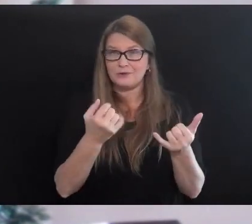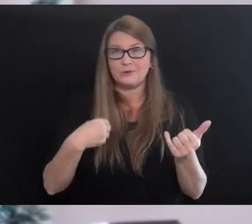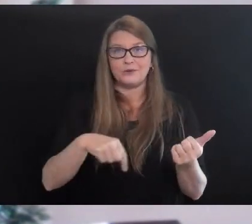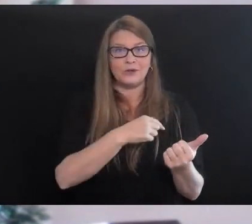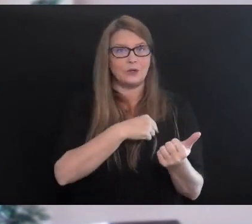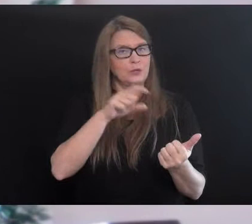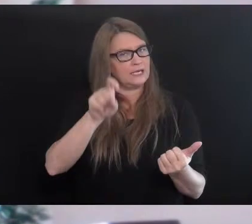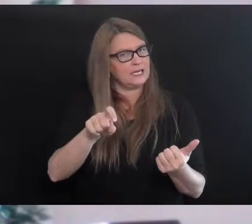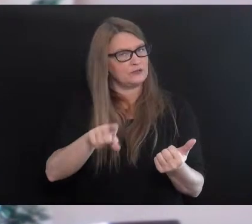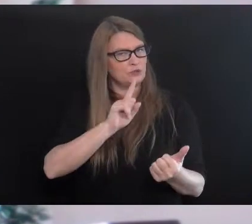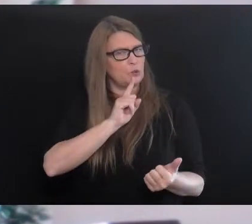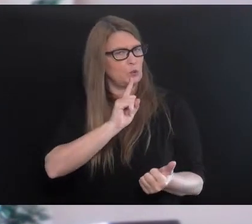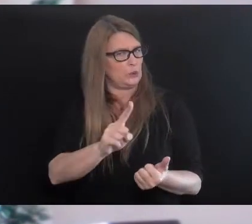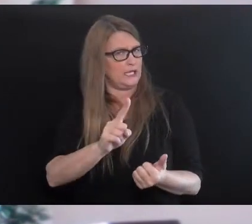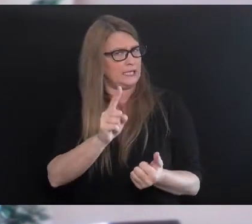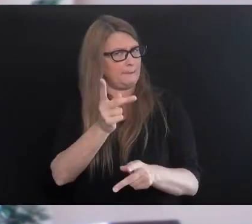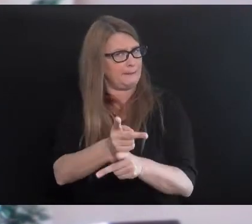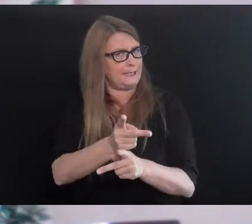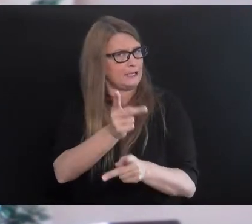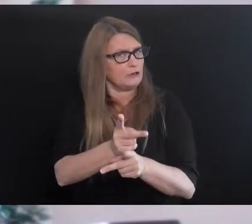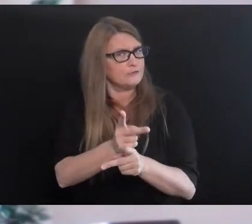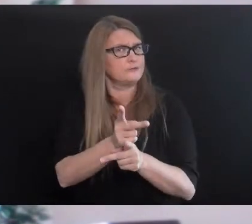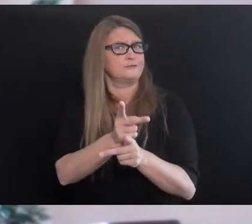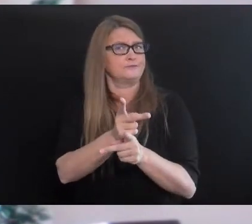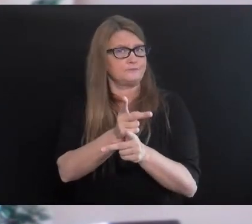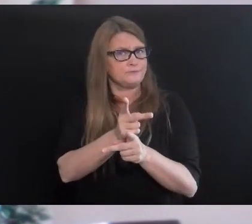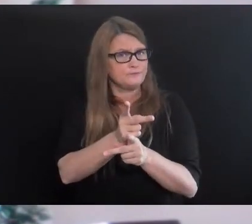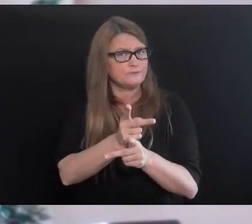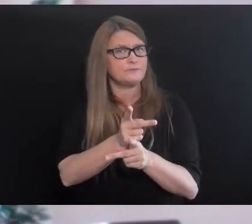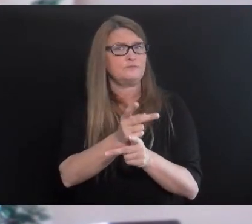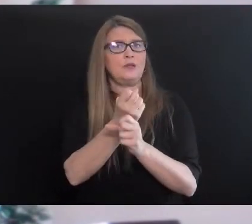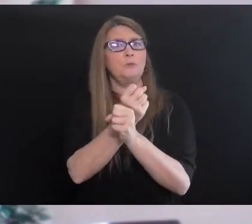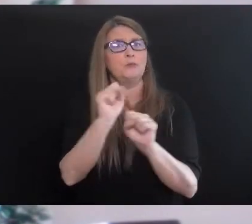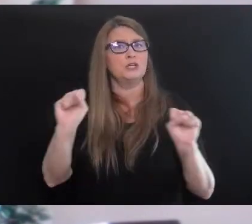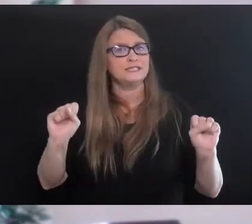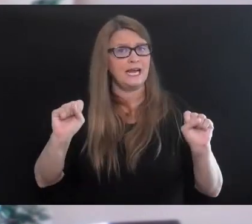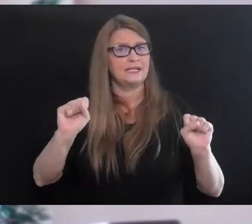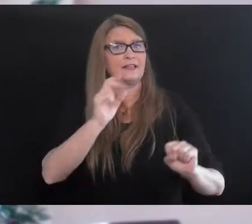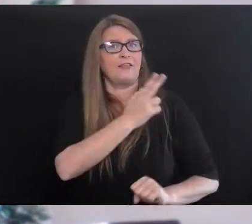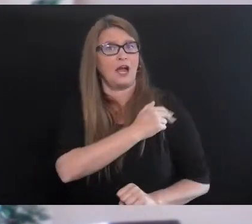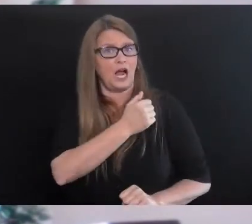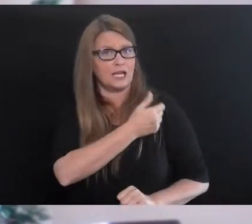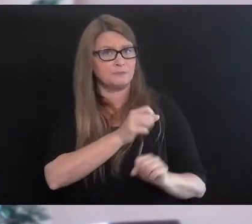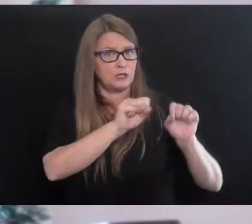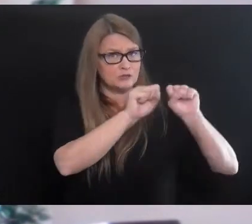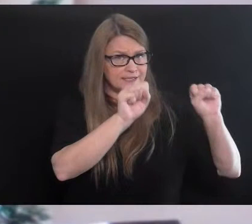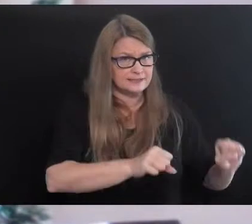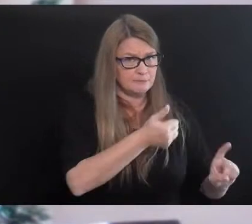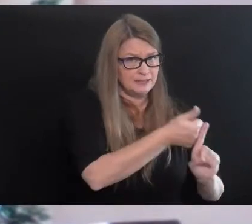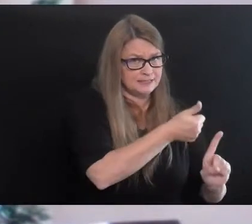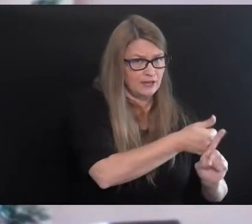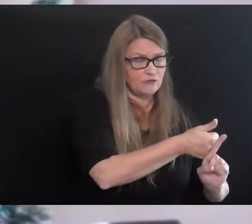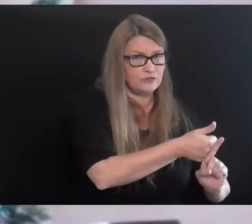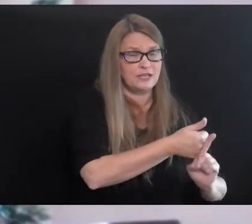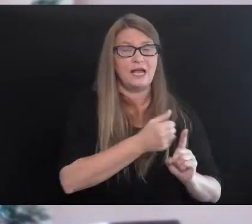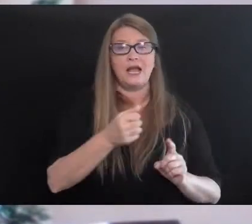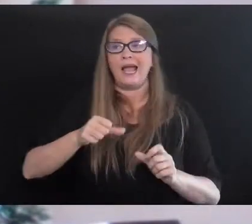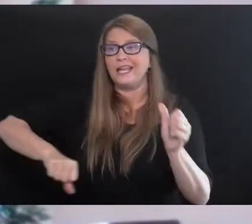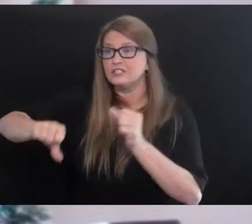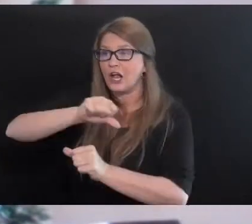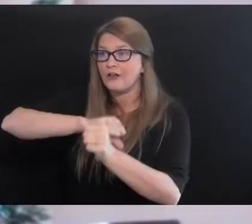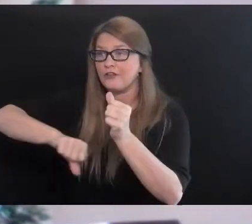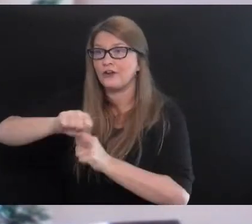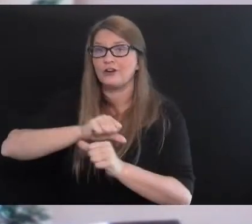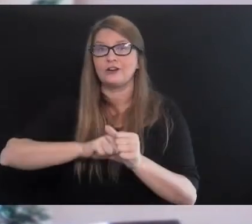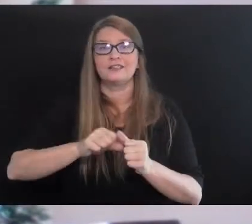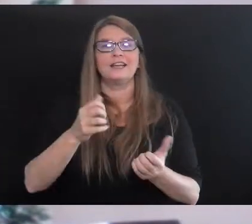to really start to take those precautions to protect our hospital systems and protect each other. And please also remember to